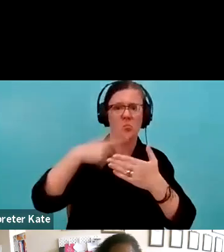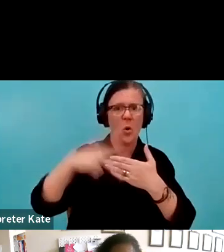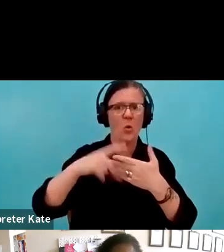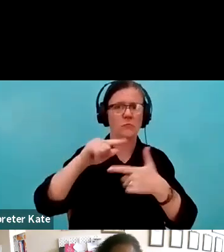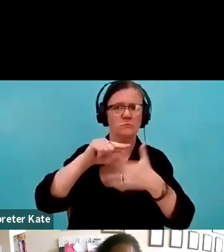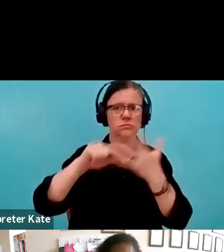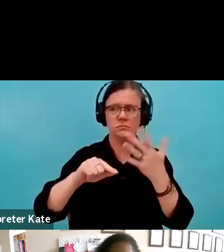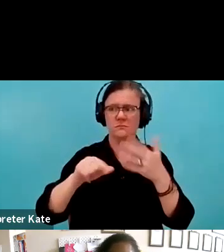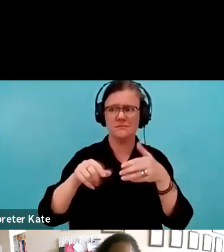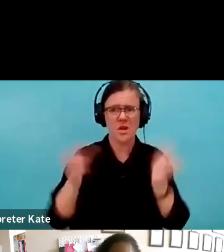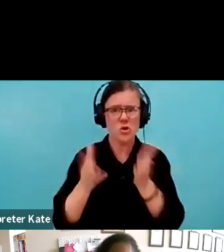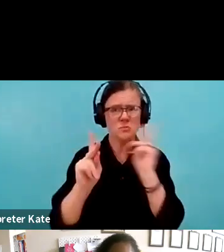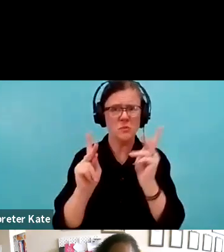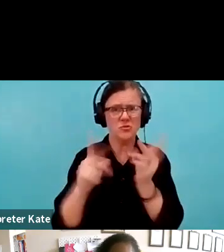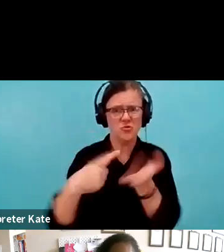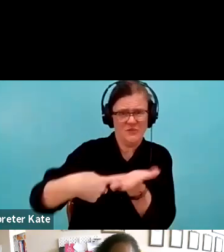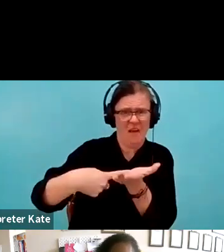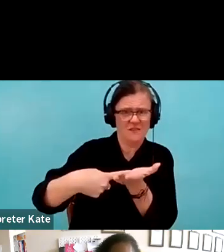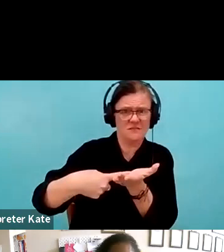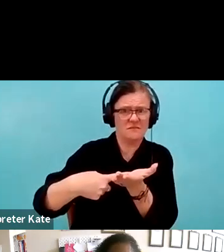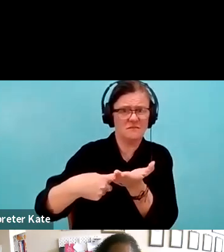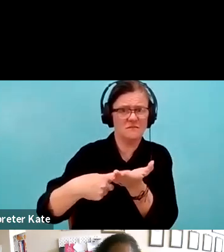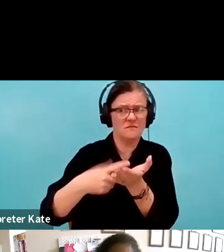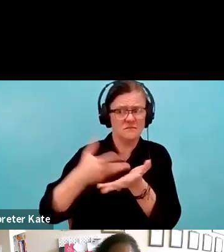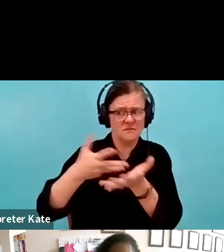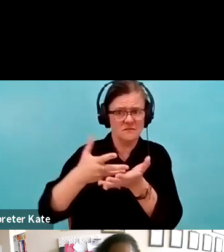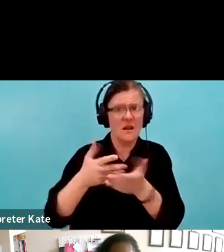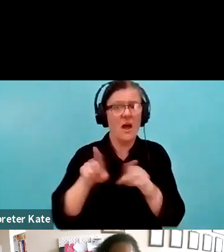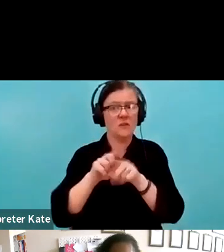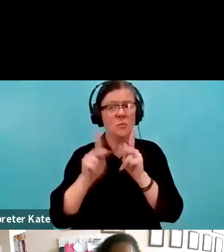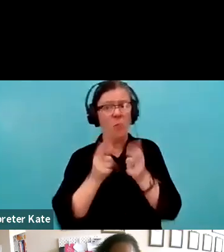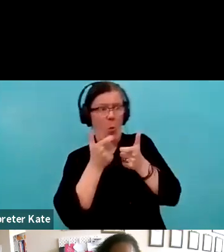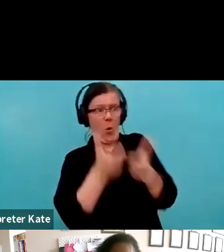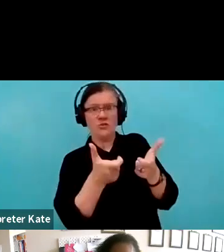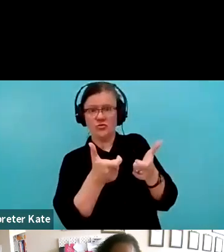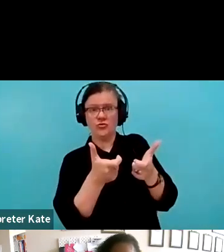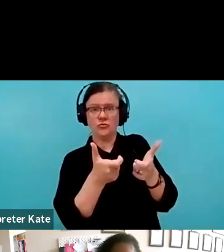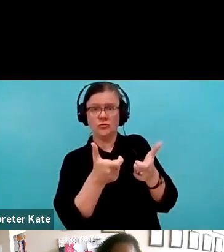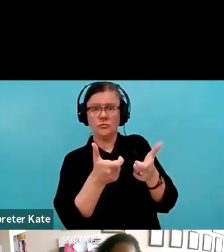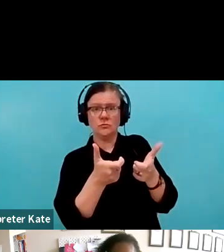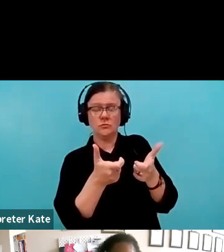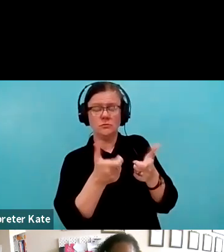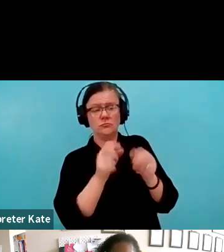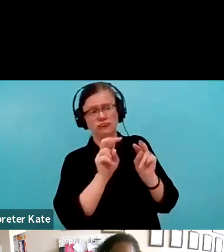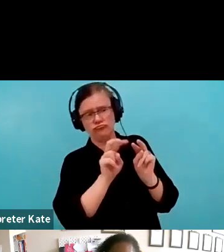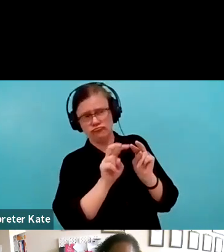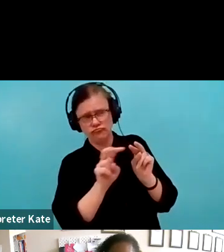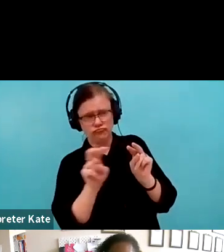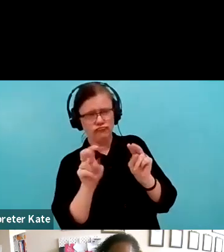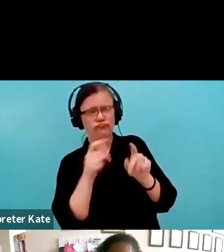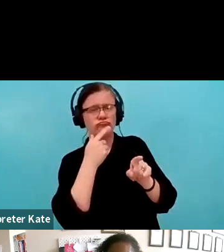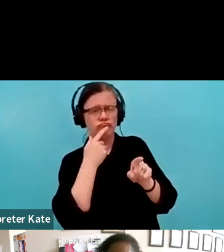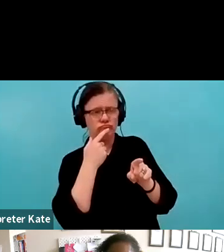get people talking, and then we're watching, and we're again trying to bring